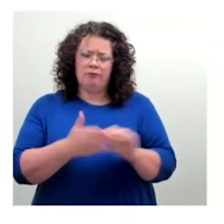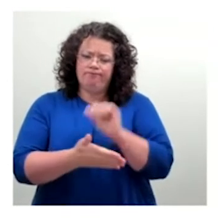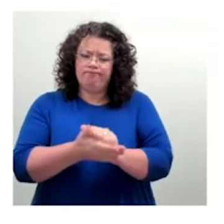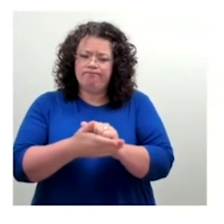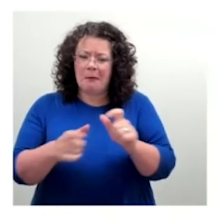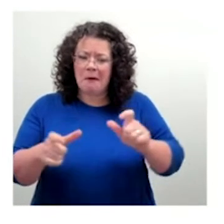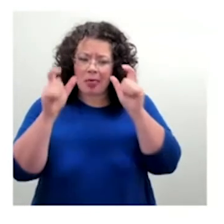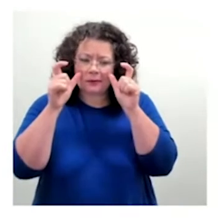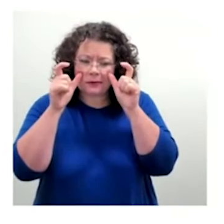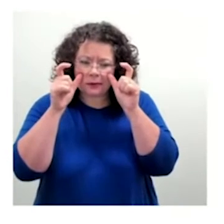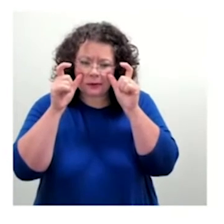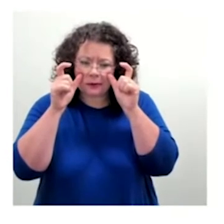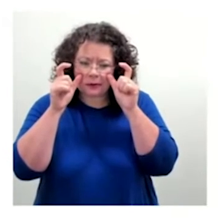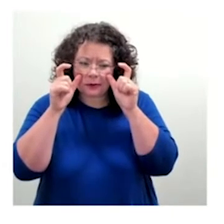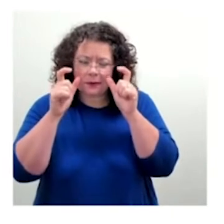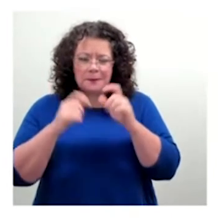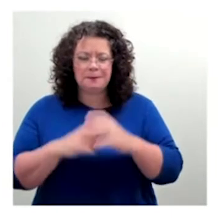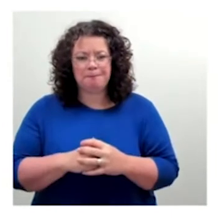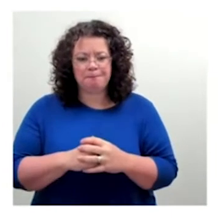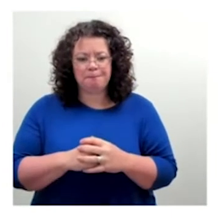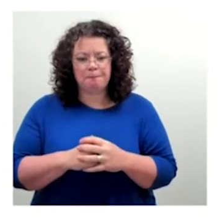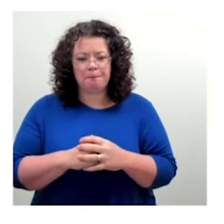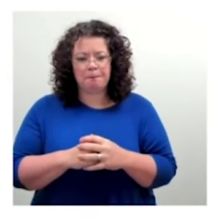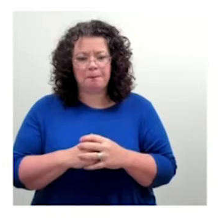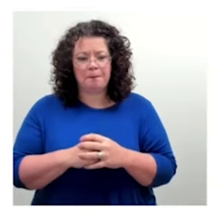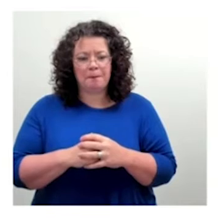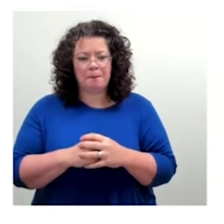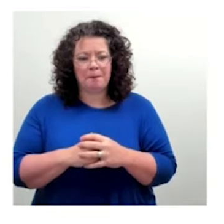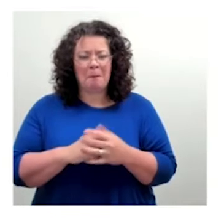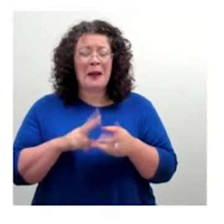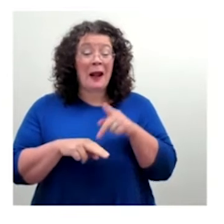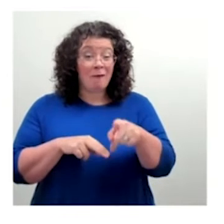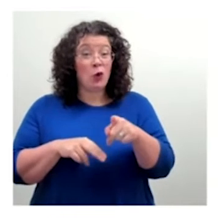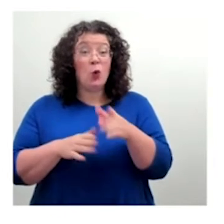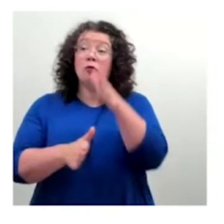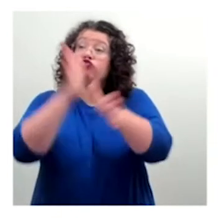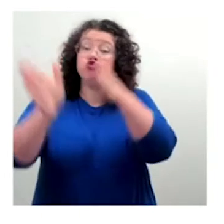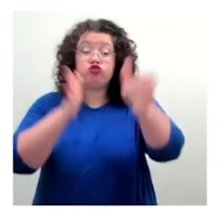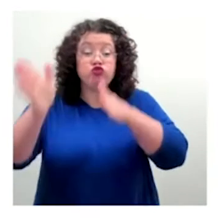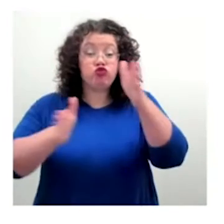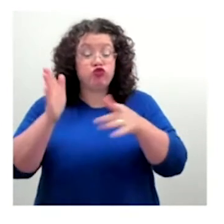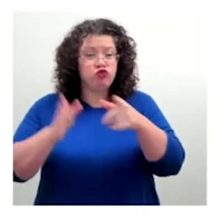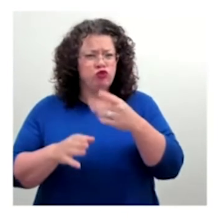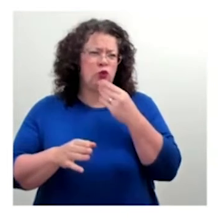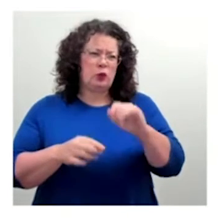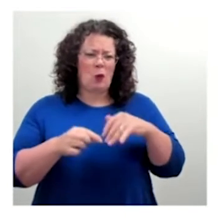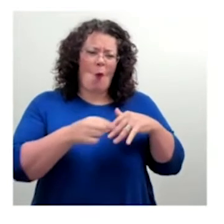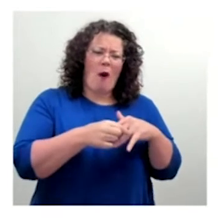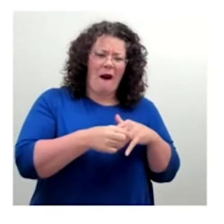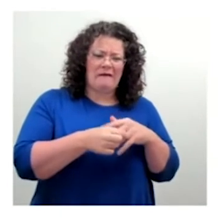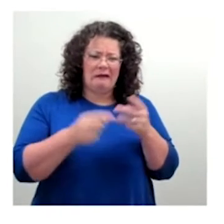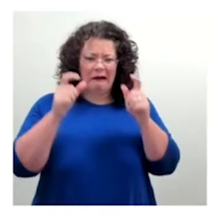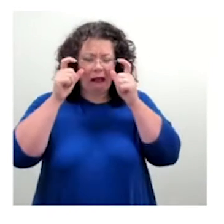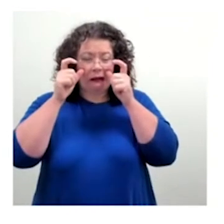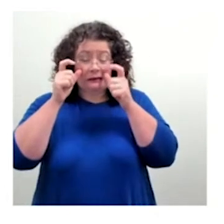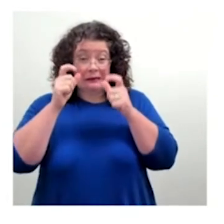and actually it makes their vision worse. So you see all sorts of crazy stuff happening when you knock on people's doors. Whereas when you design something in an office and then give it to your